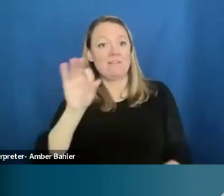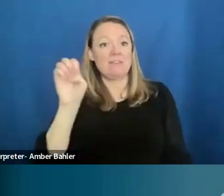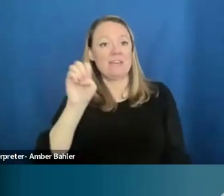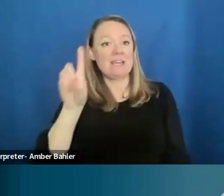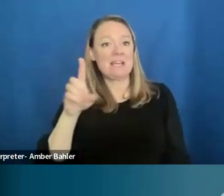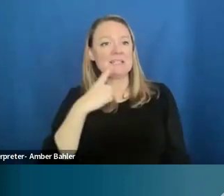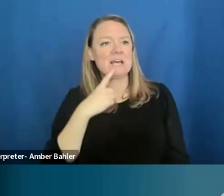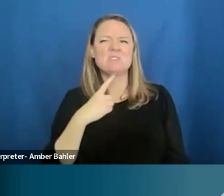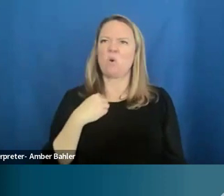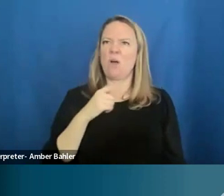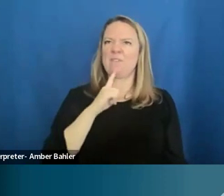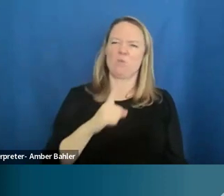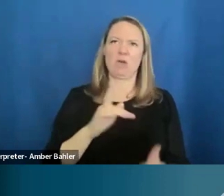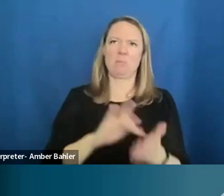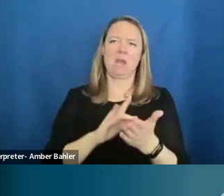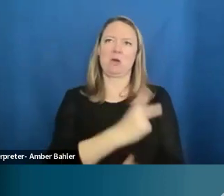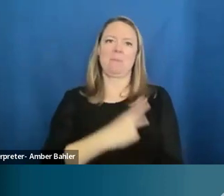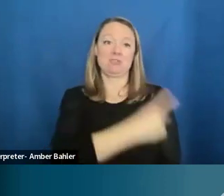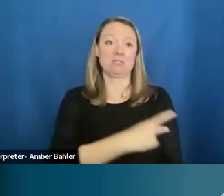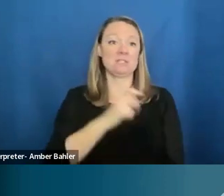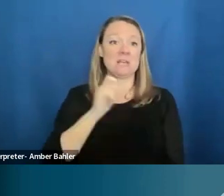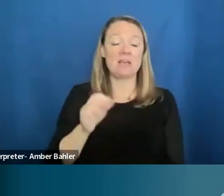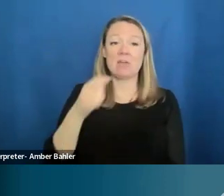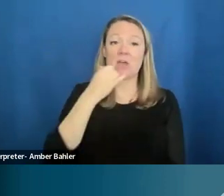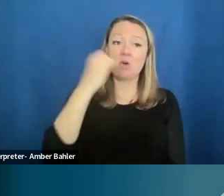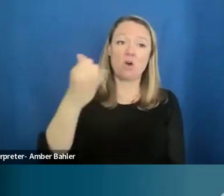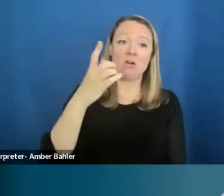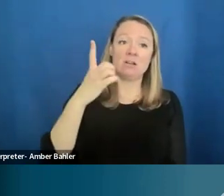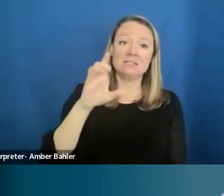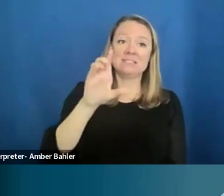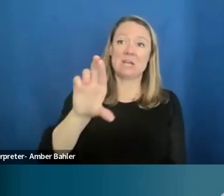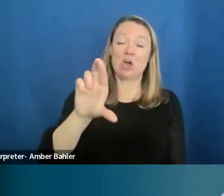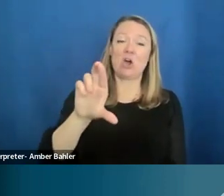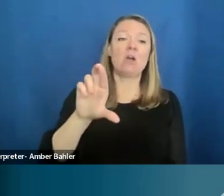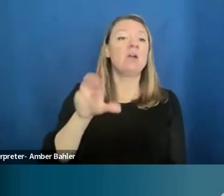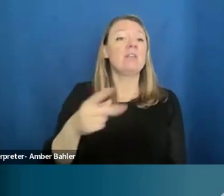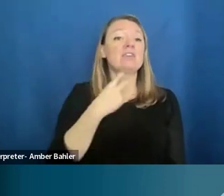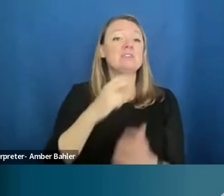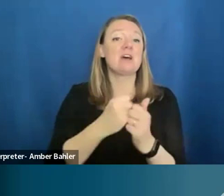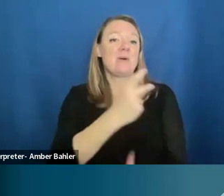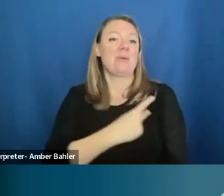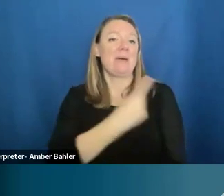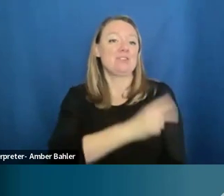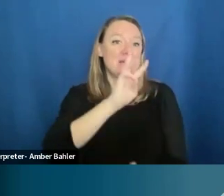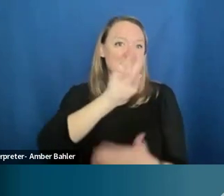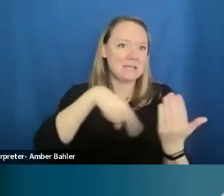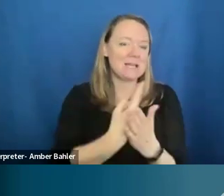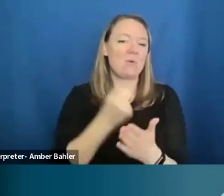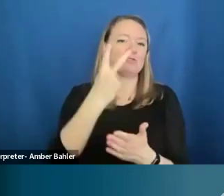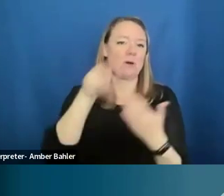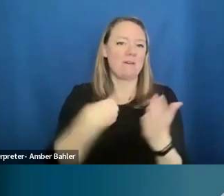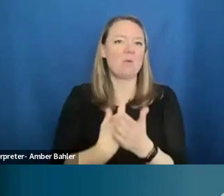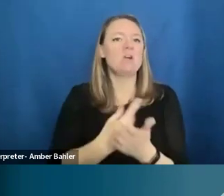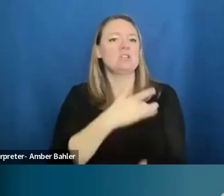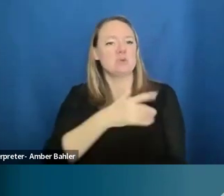medical patients to attend to, if they call the DCR, they're stuck with that patient for another 6 to 12 hours and they don't want to be. So it's Narcan and